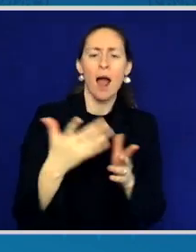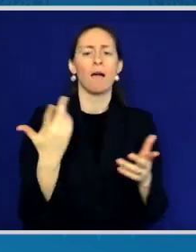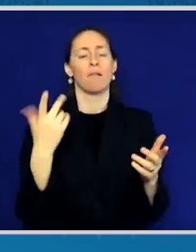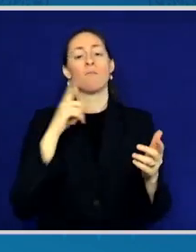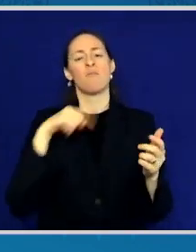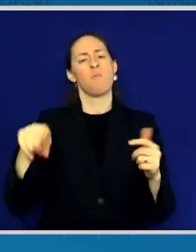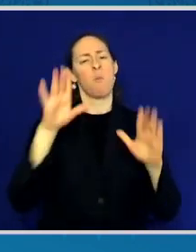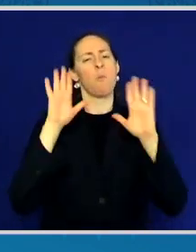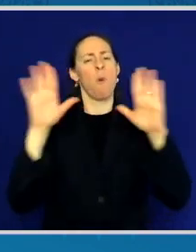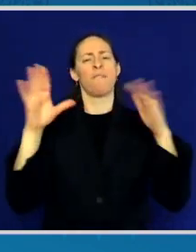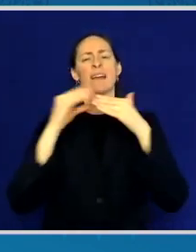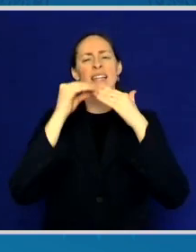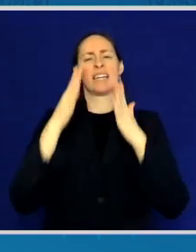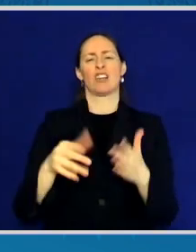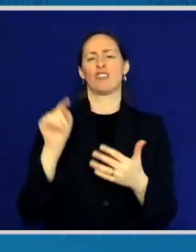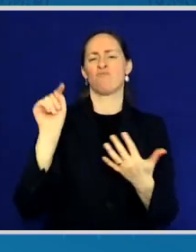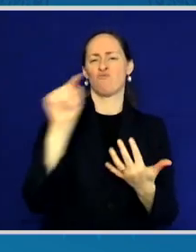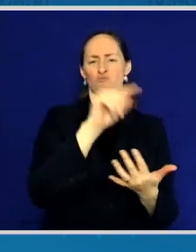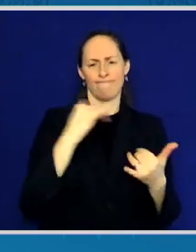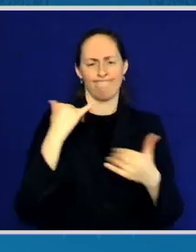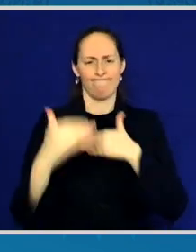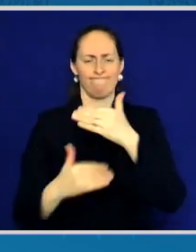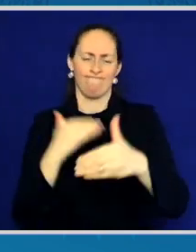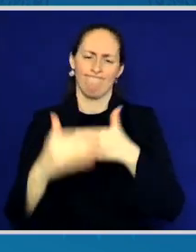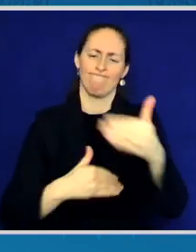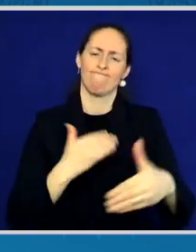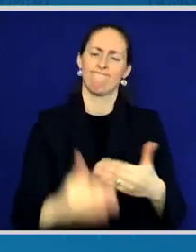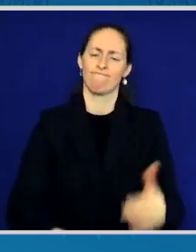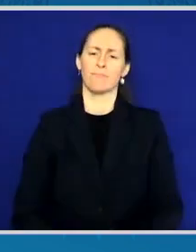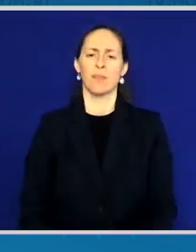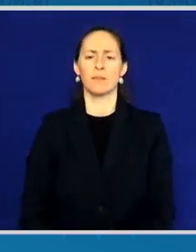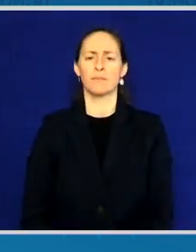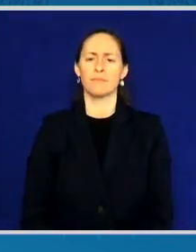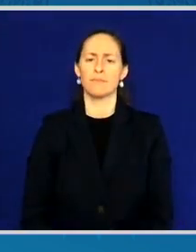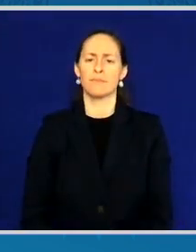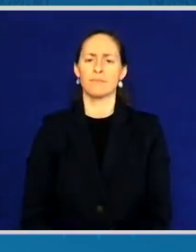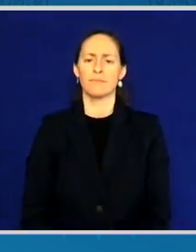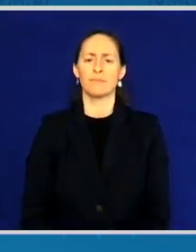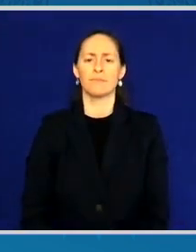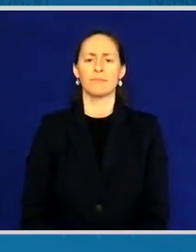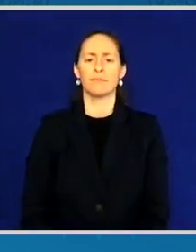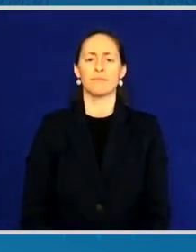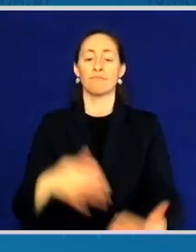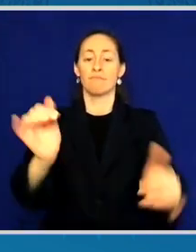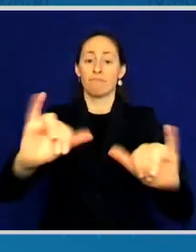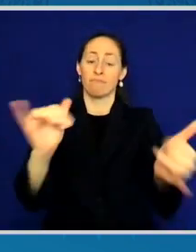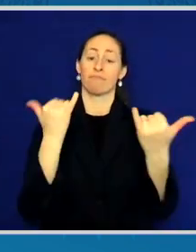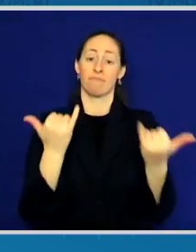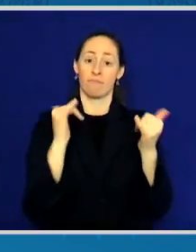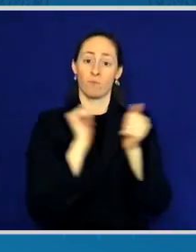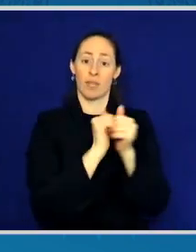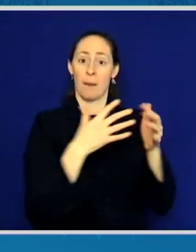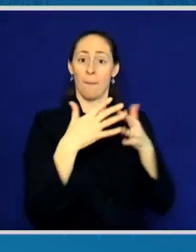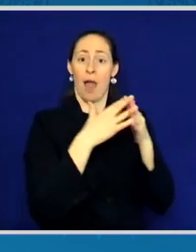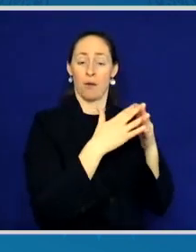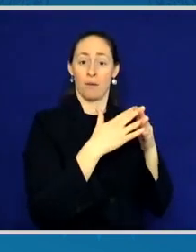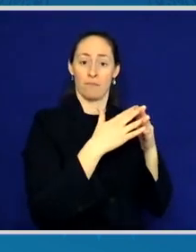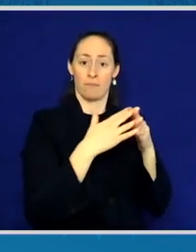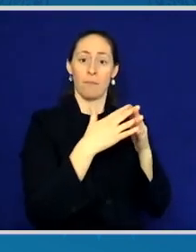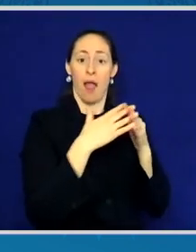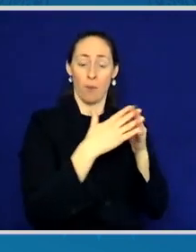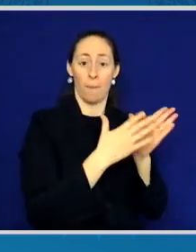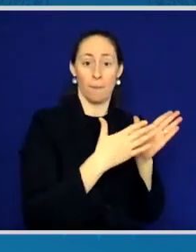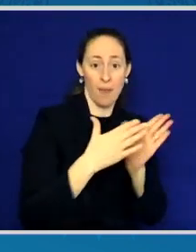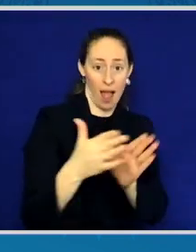here. It's about what we're going to do in the American Jobs Plan, $110 billion, that's with a B,